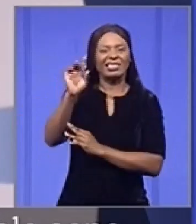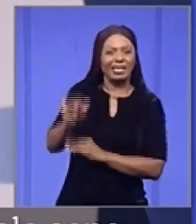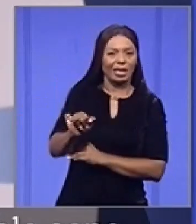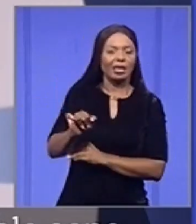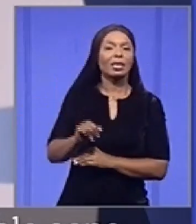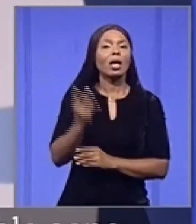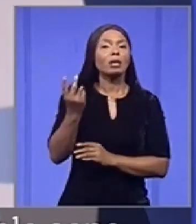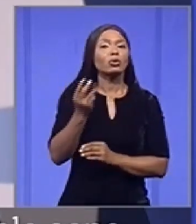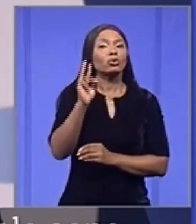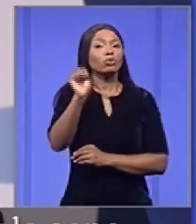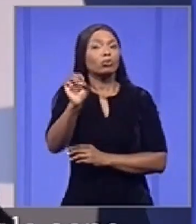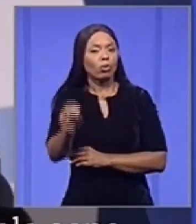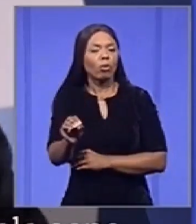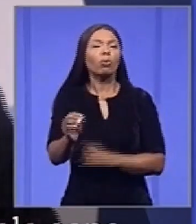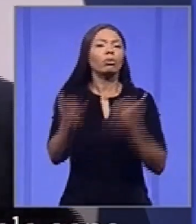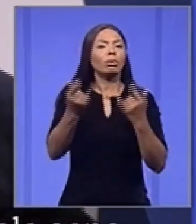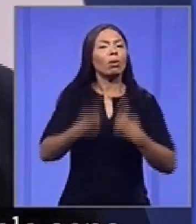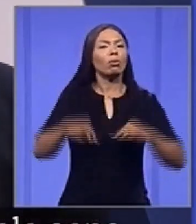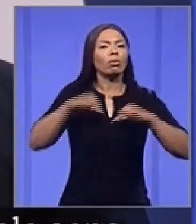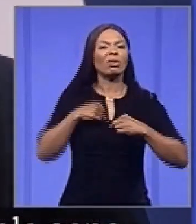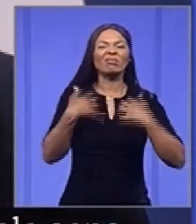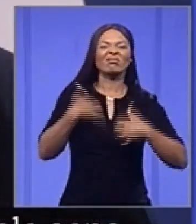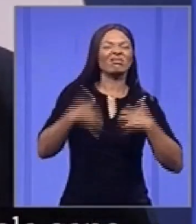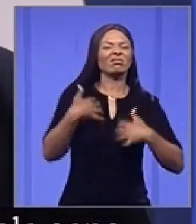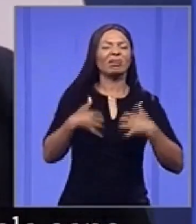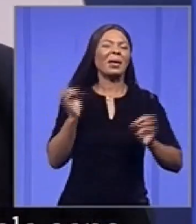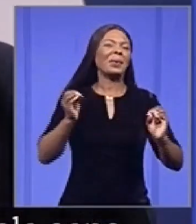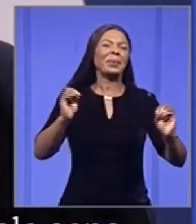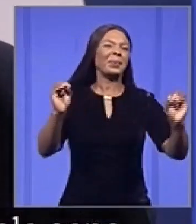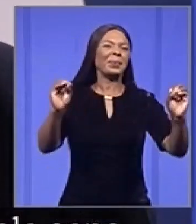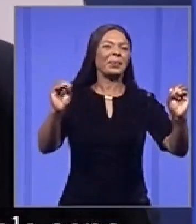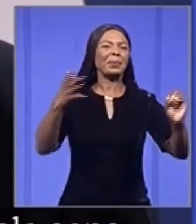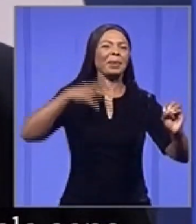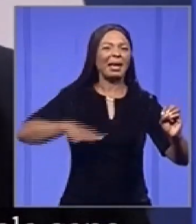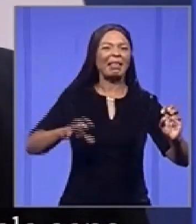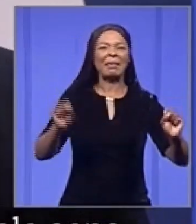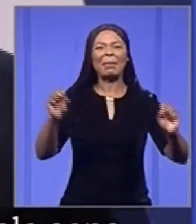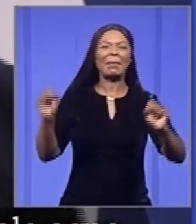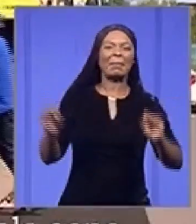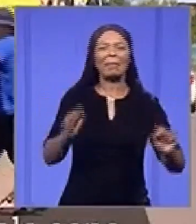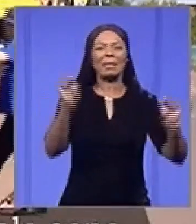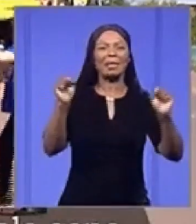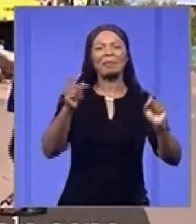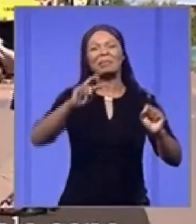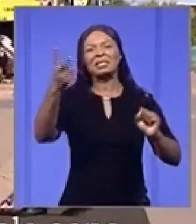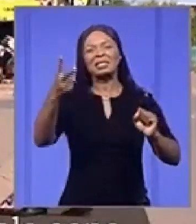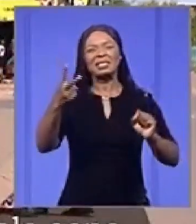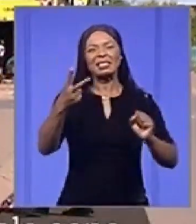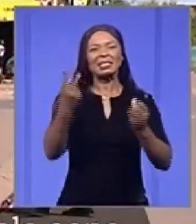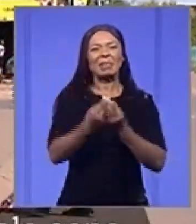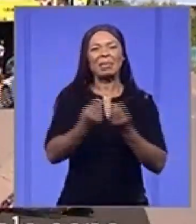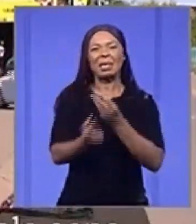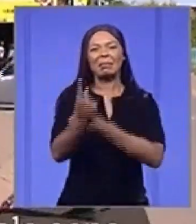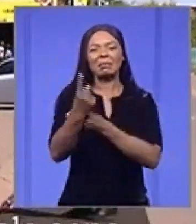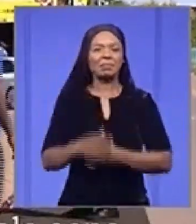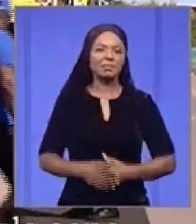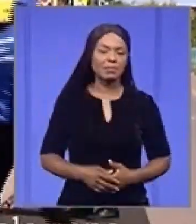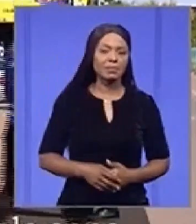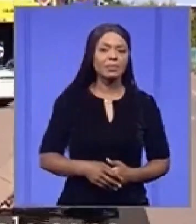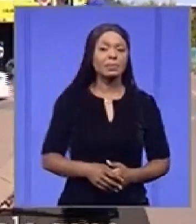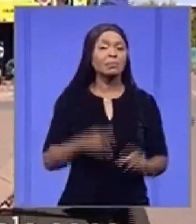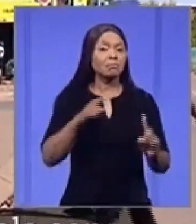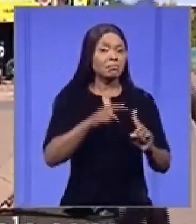and therefore we are not bothered by other pollings that indicated something else. Lekoko la re lebeile ditsholofelo tsa